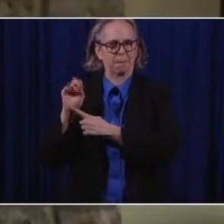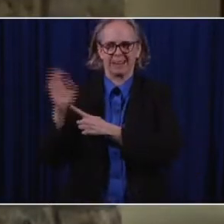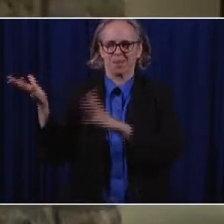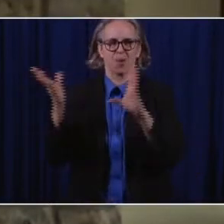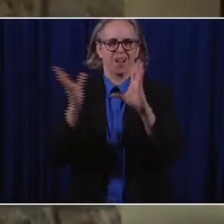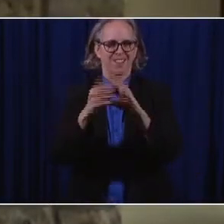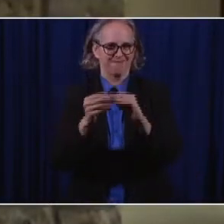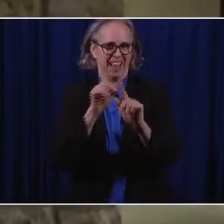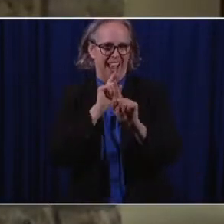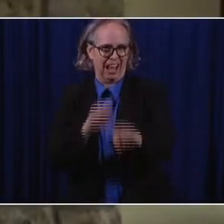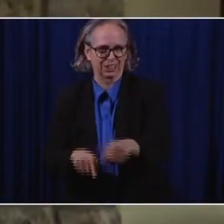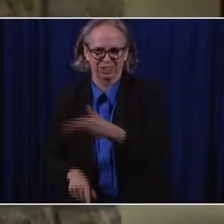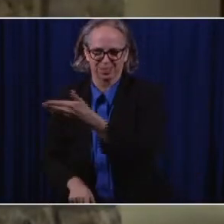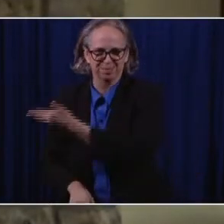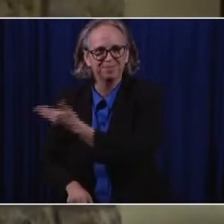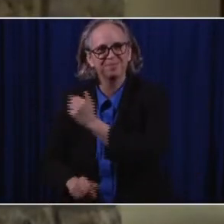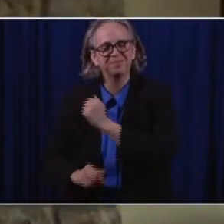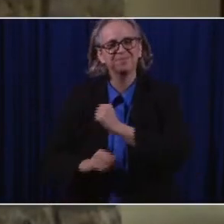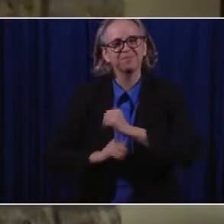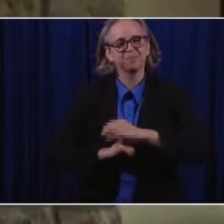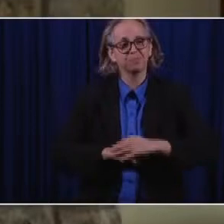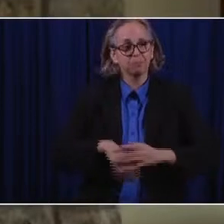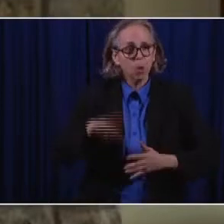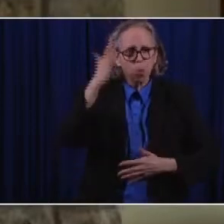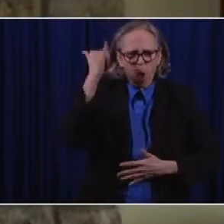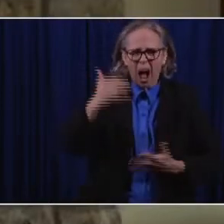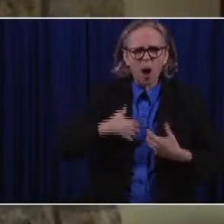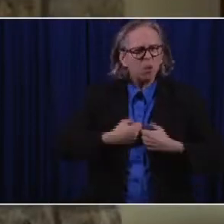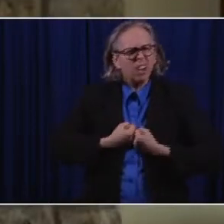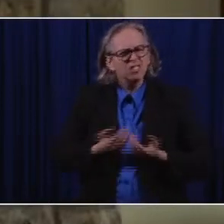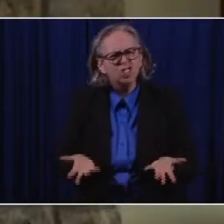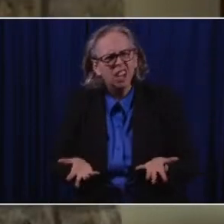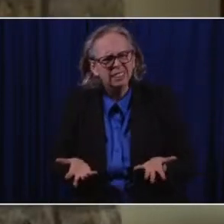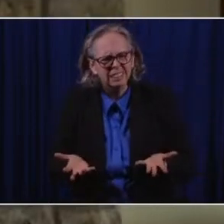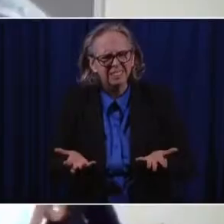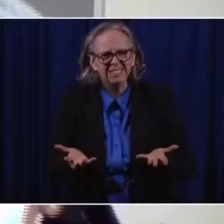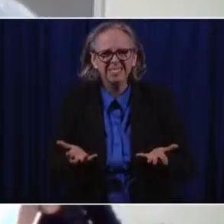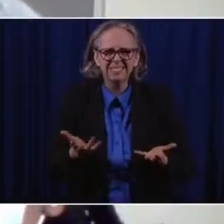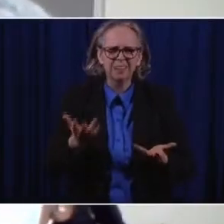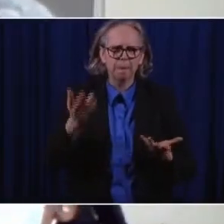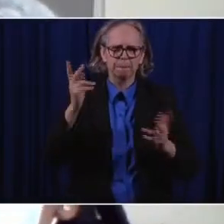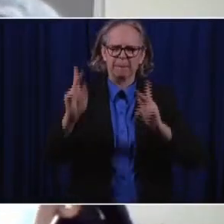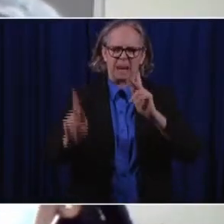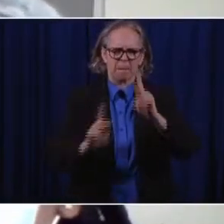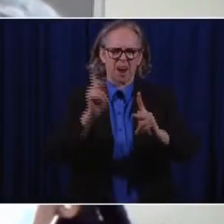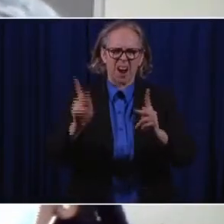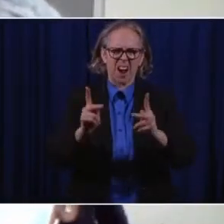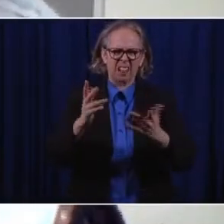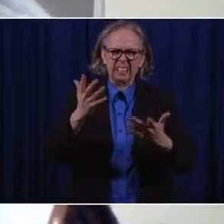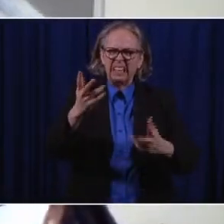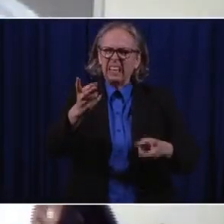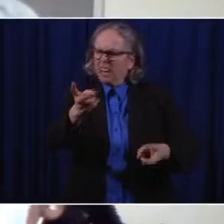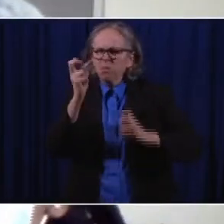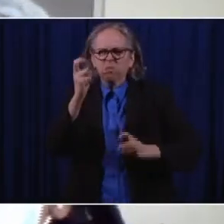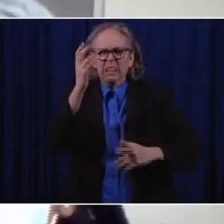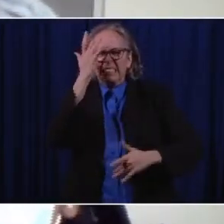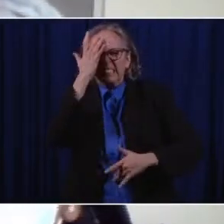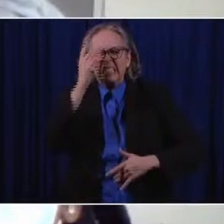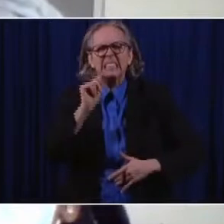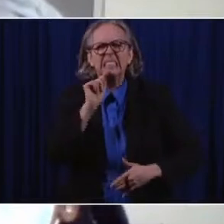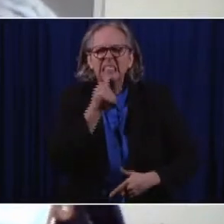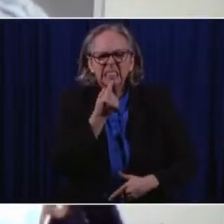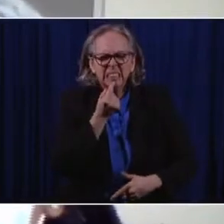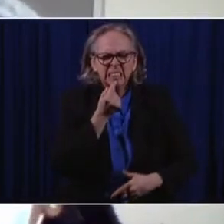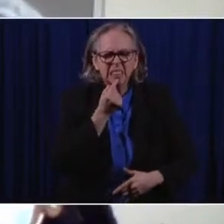It's because the people are more sick. We have a thing in the ICU where if a patient is on certain medications and stuff